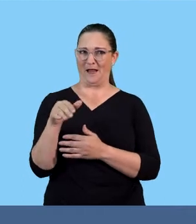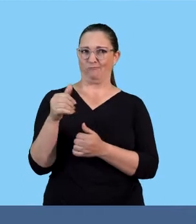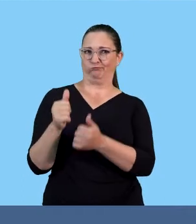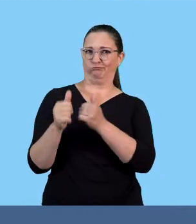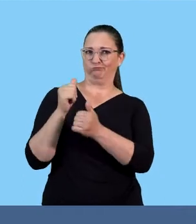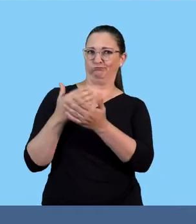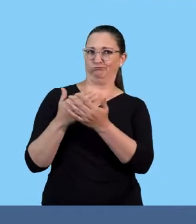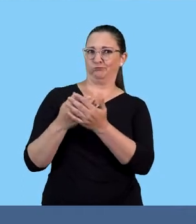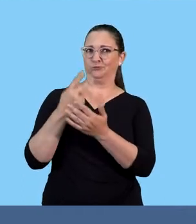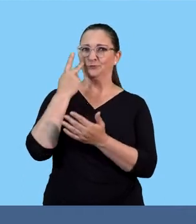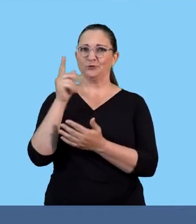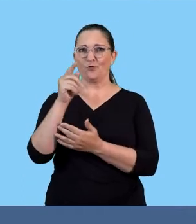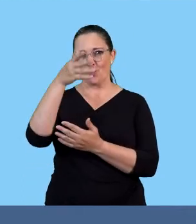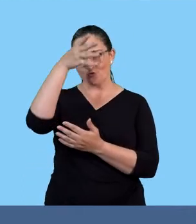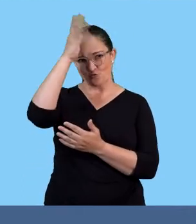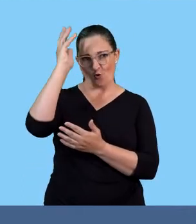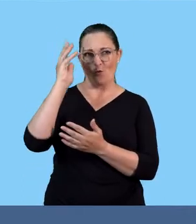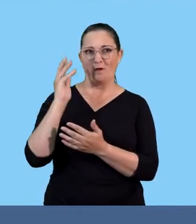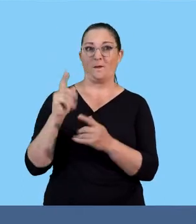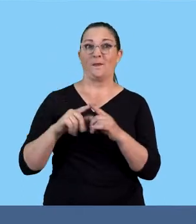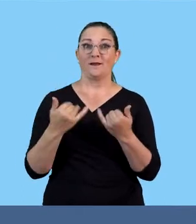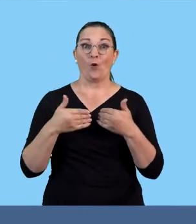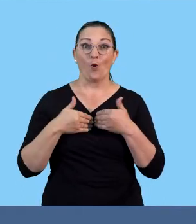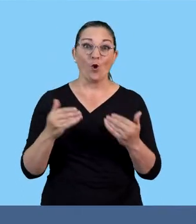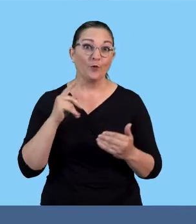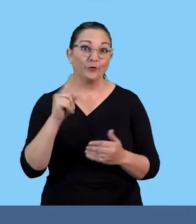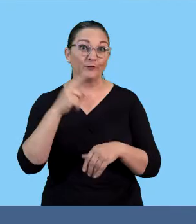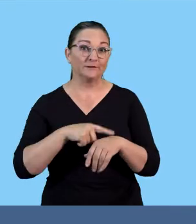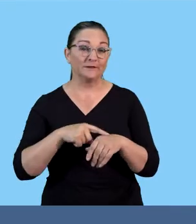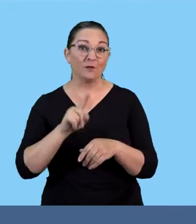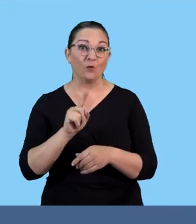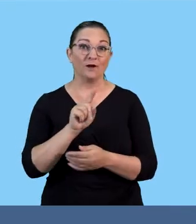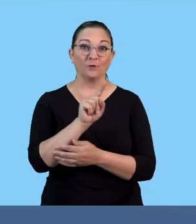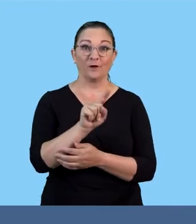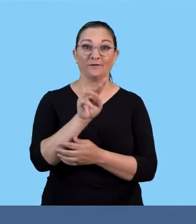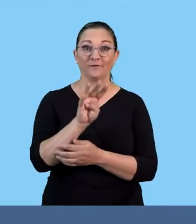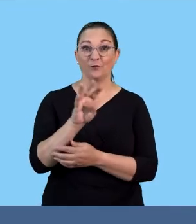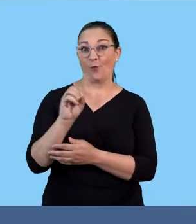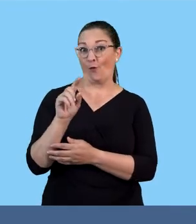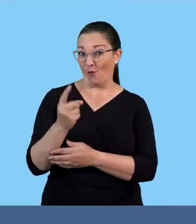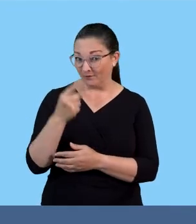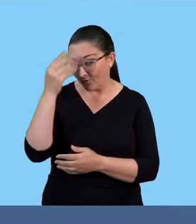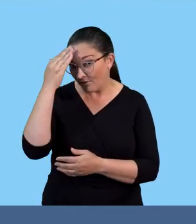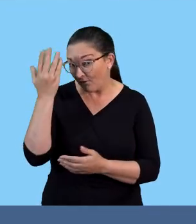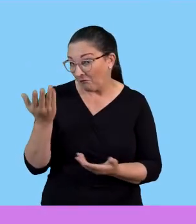Empire? The first bank opened in Barcelona in 1401.